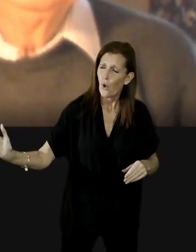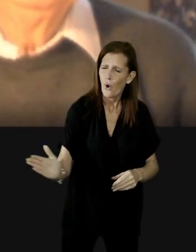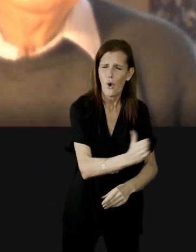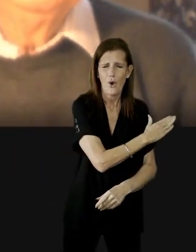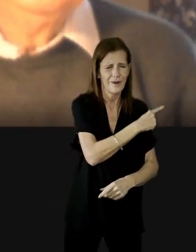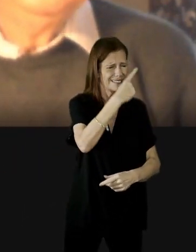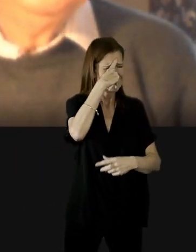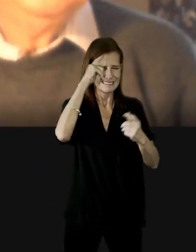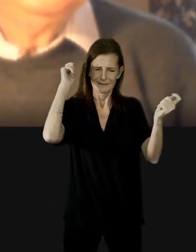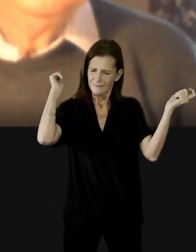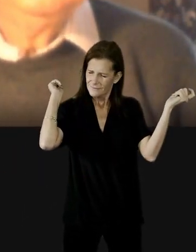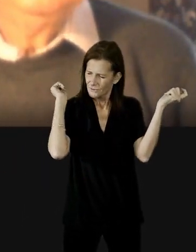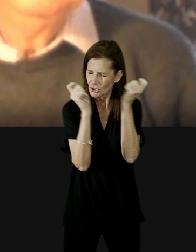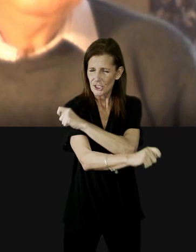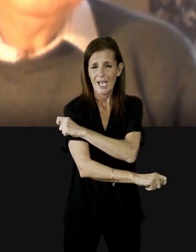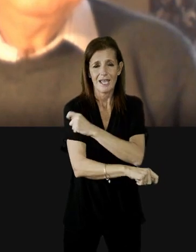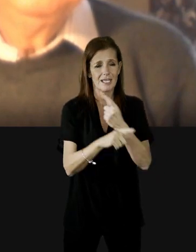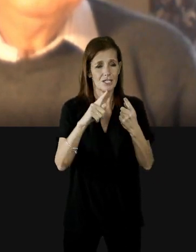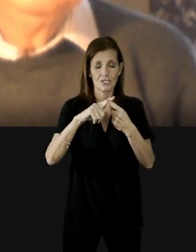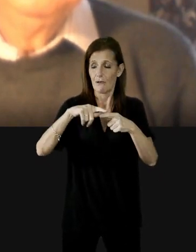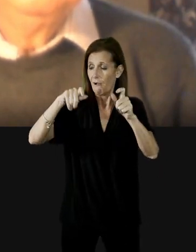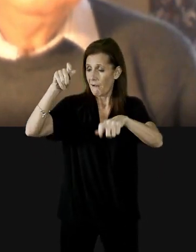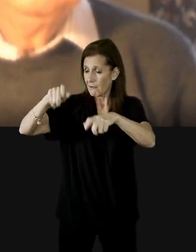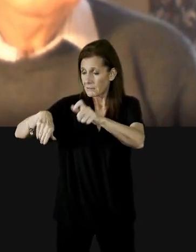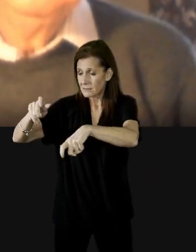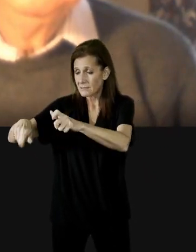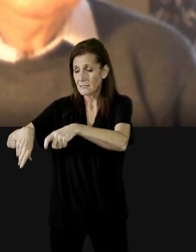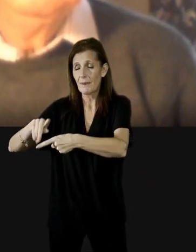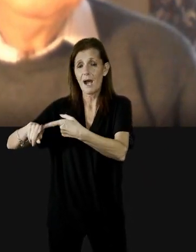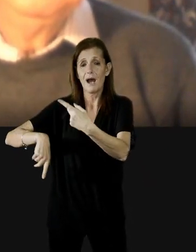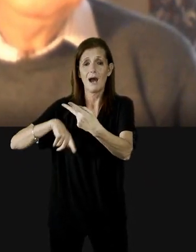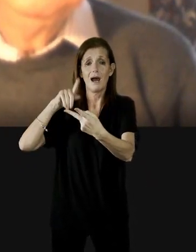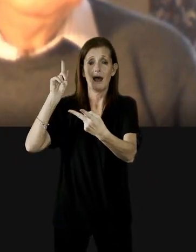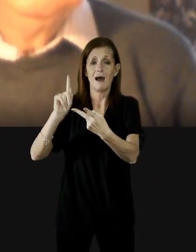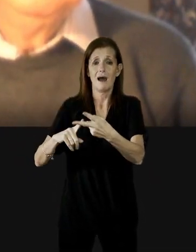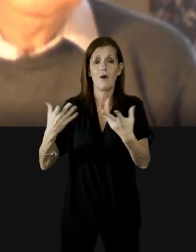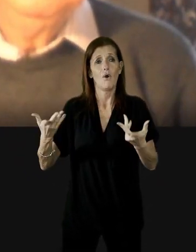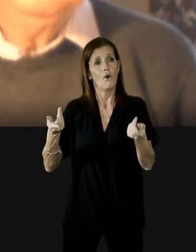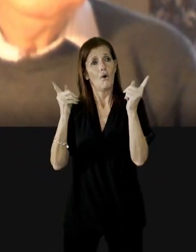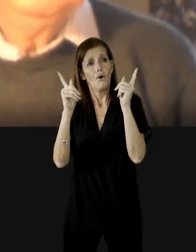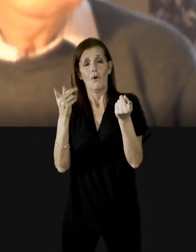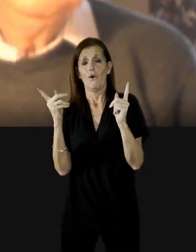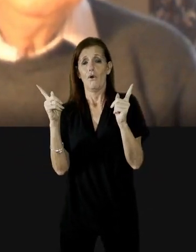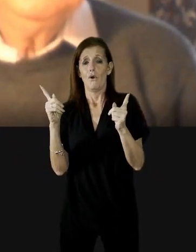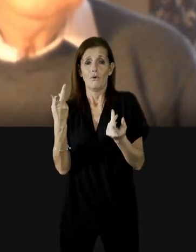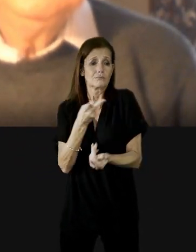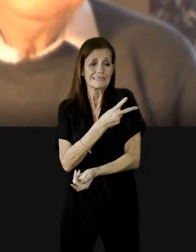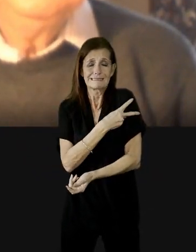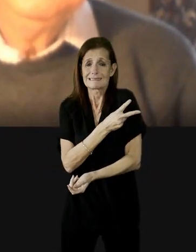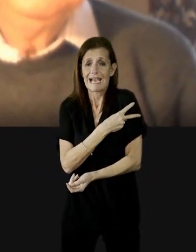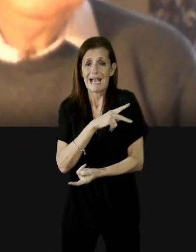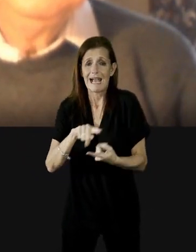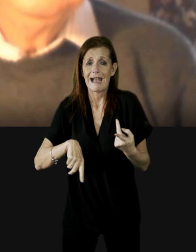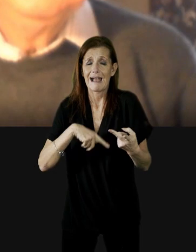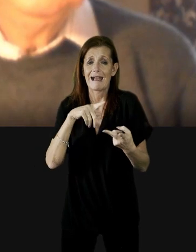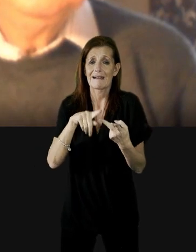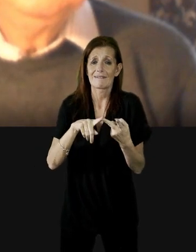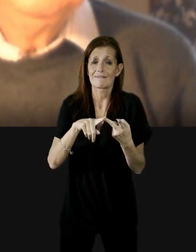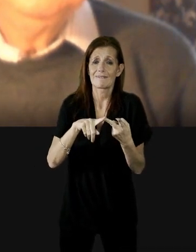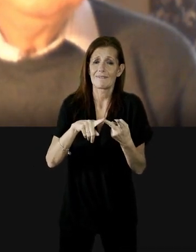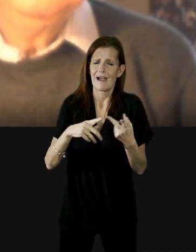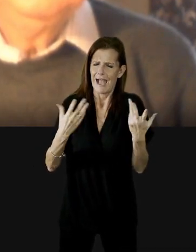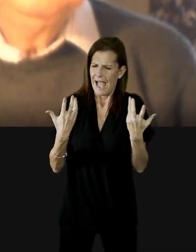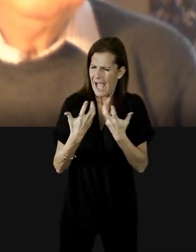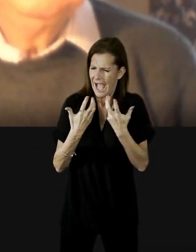means rethinking the built environment, whether you're a customer or whether you are an employee, and about